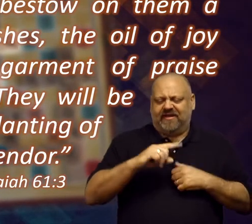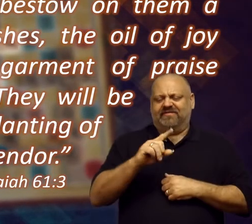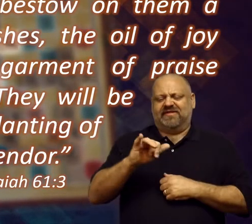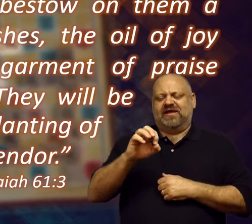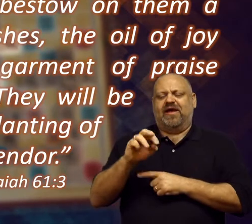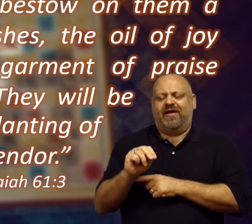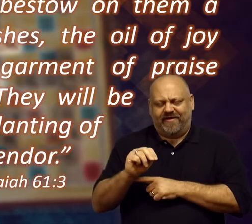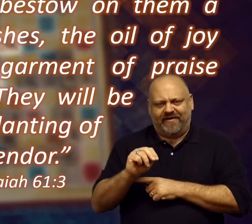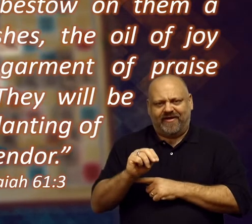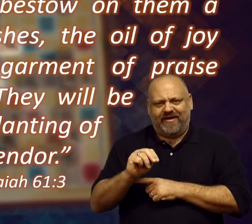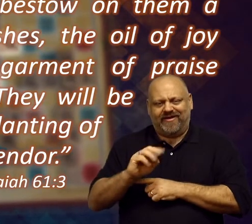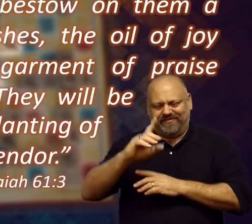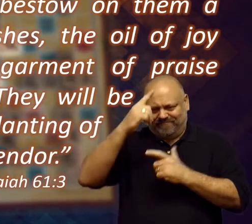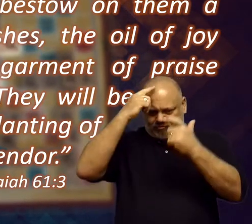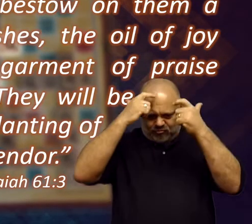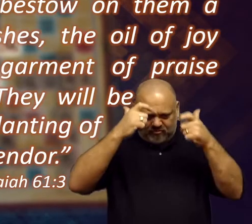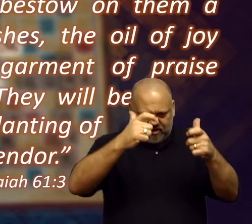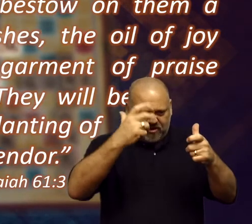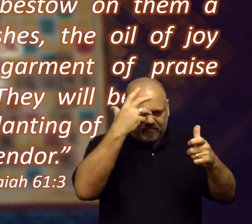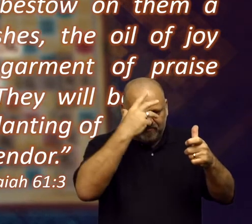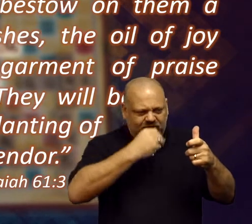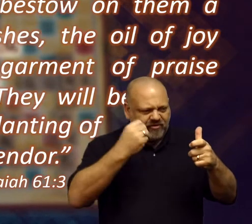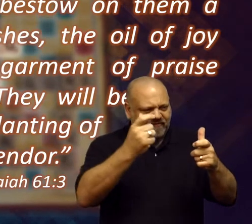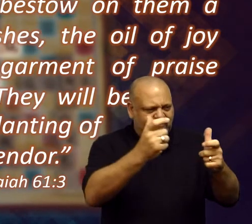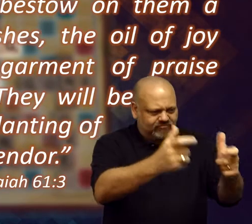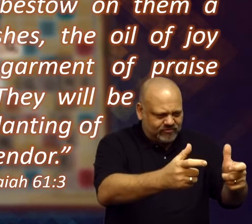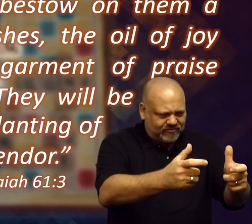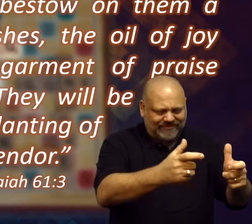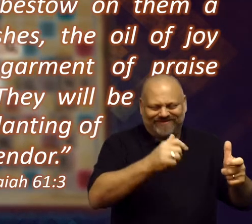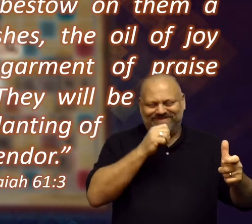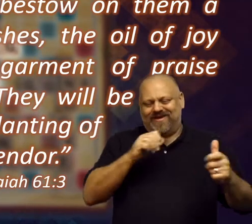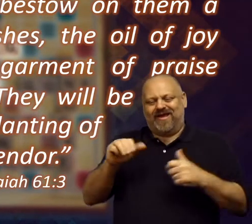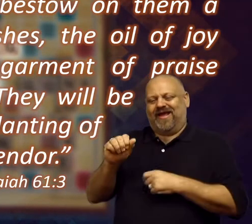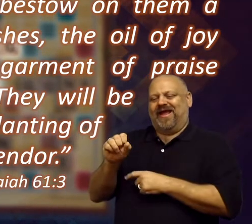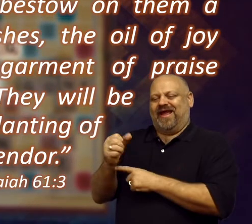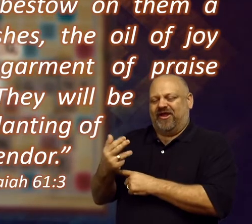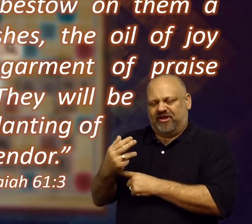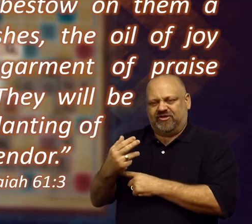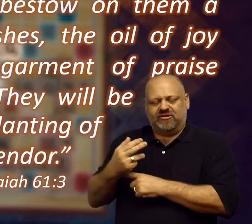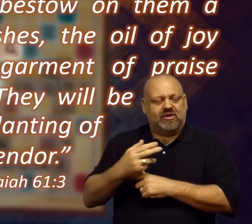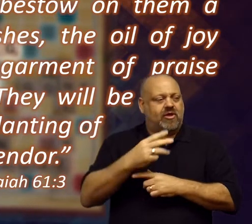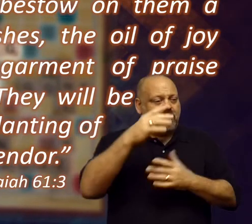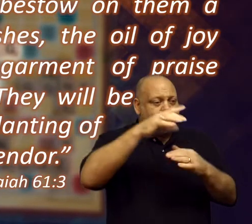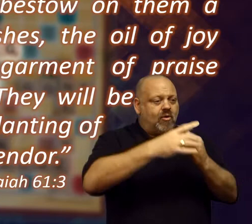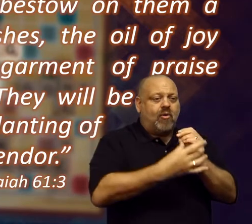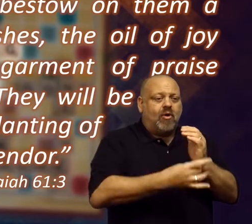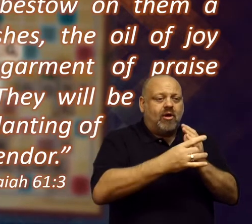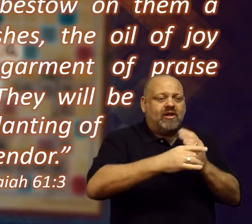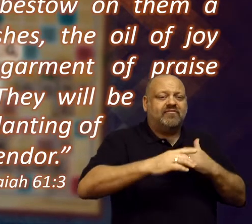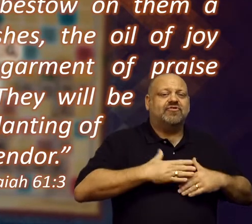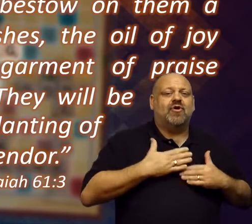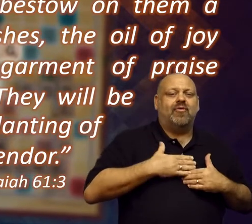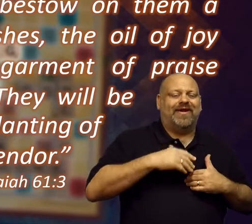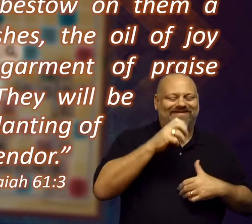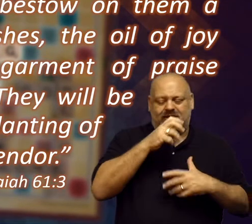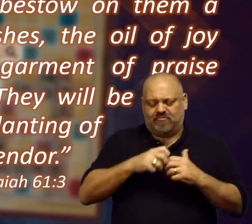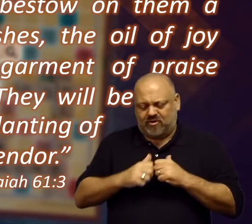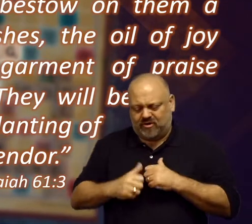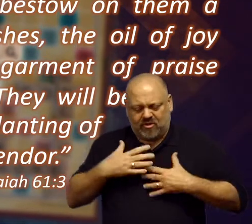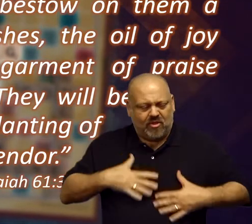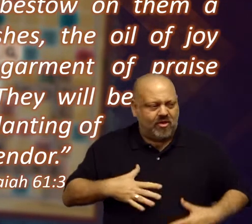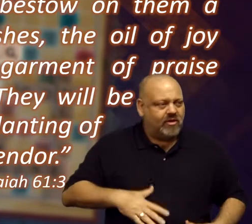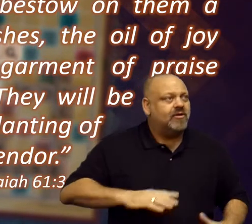to bestow on them a crown of beauty instead of ashes, the oil of joy instead of mourning, and a garment of praise instead